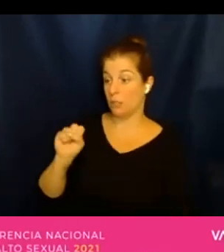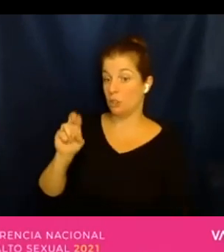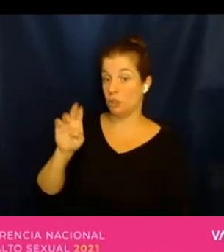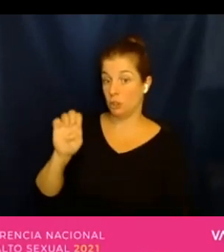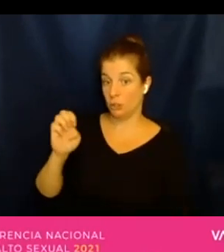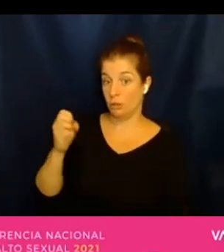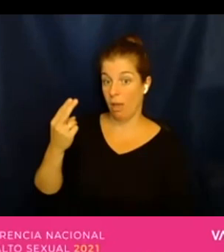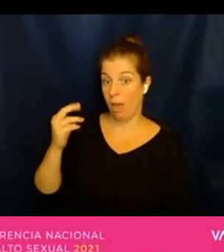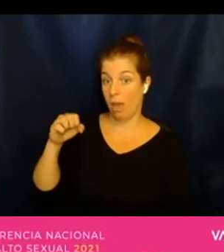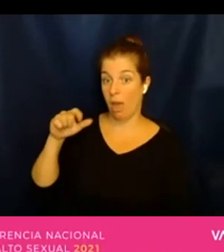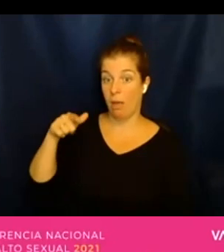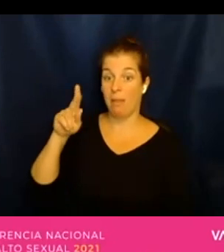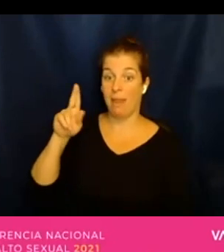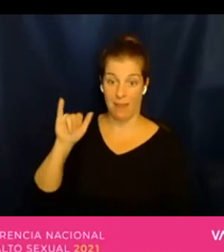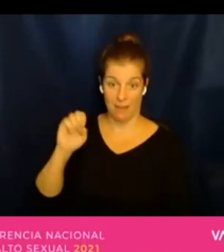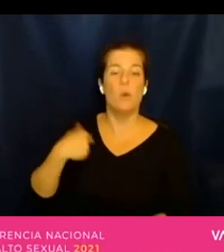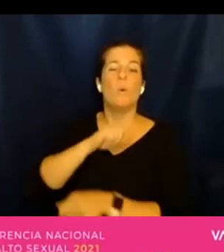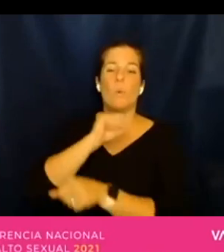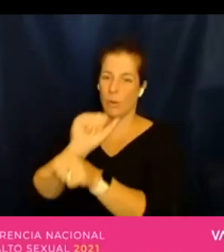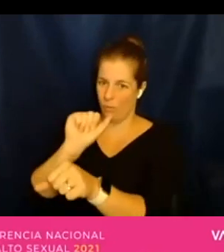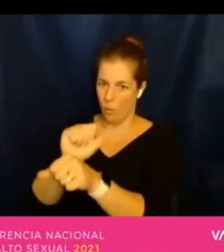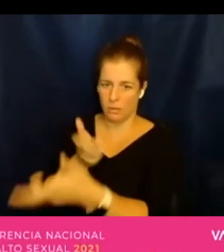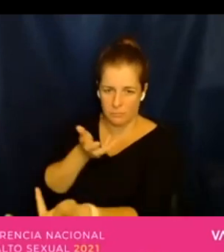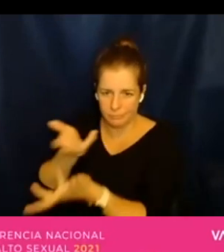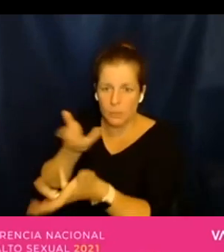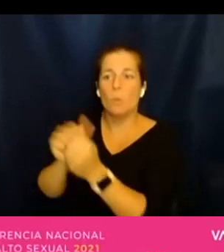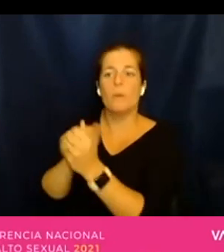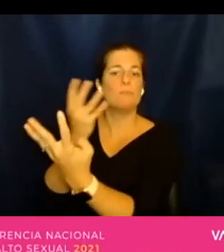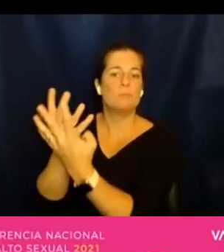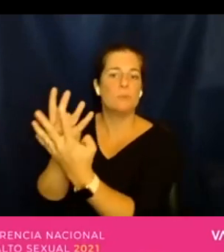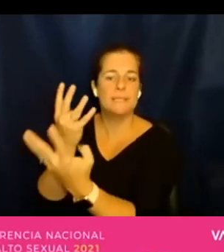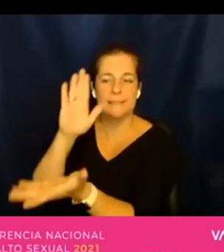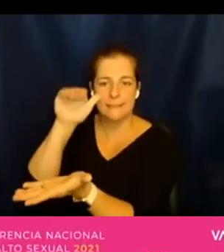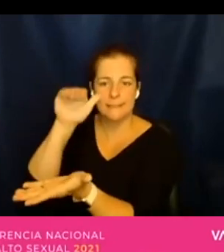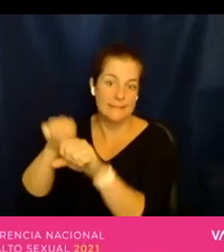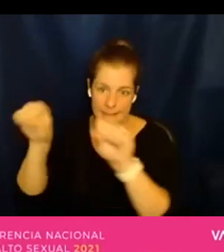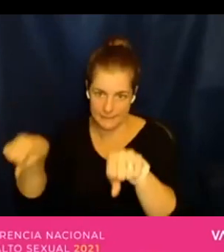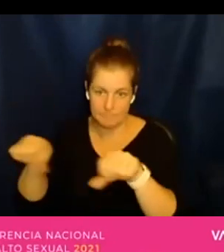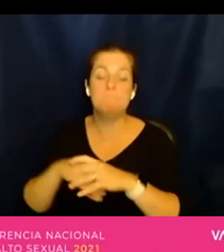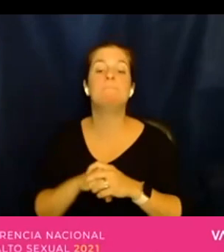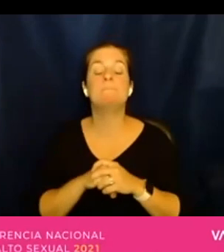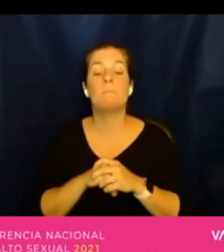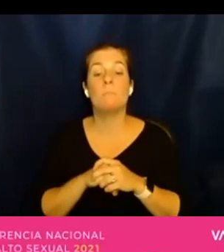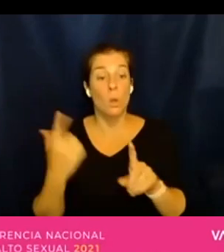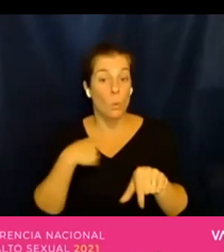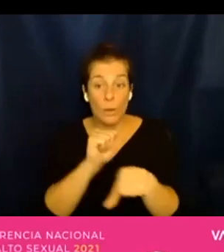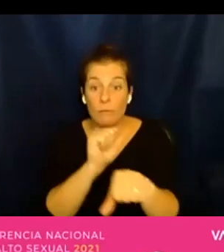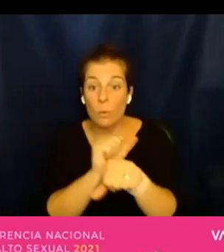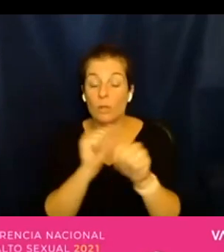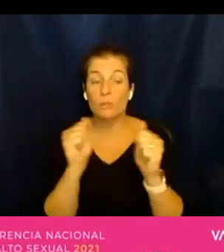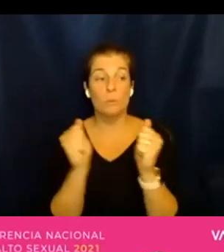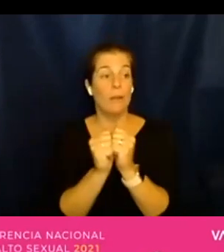the detention centers, we have worked with the prison system. We have, with some prisons, excuse me, we have worked with,